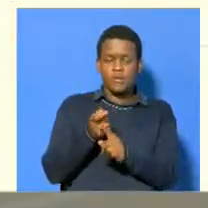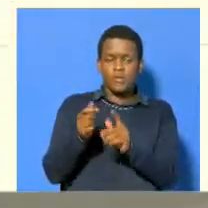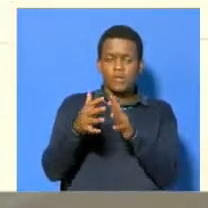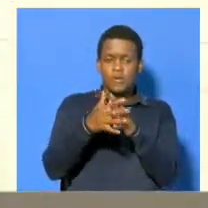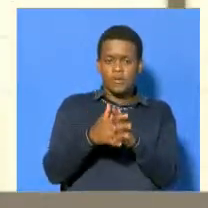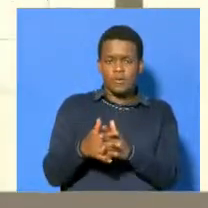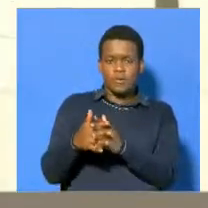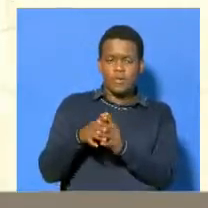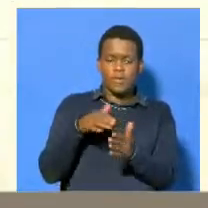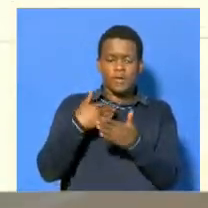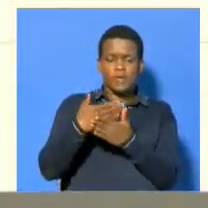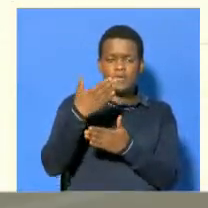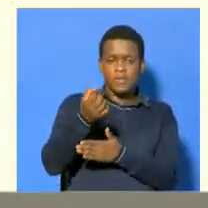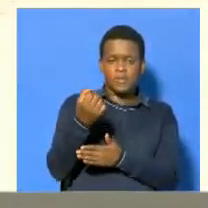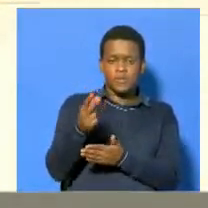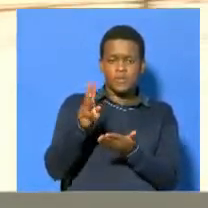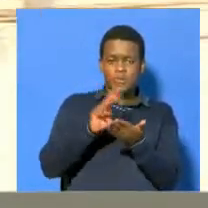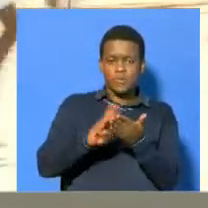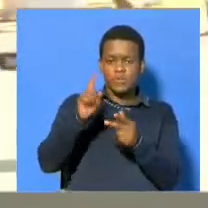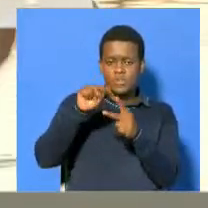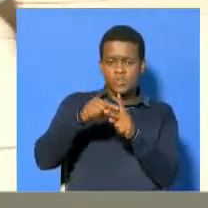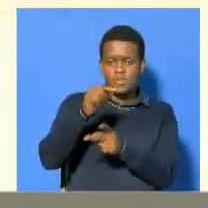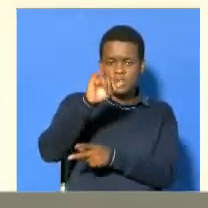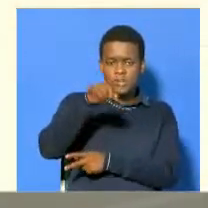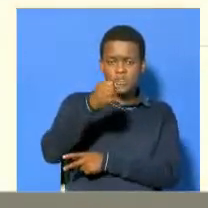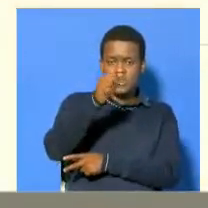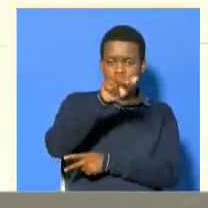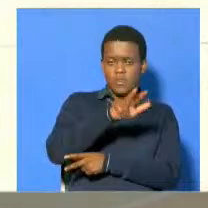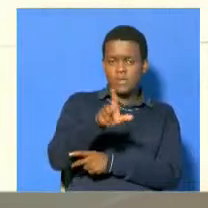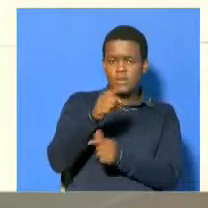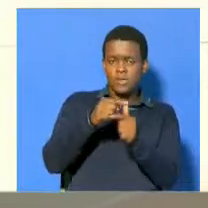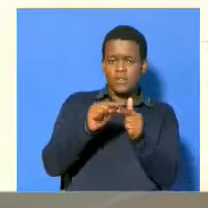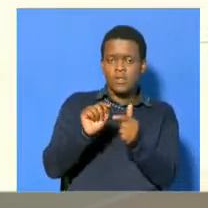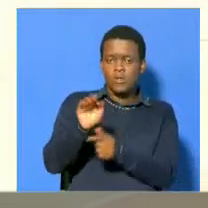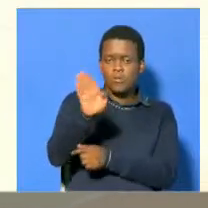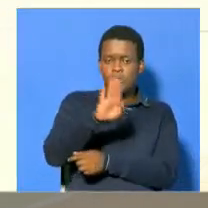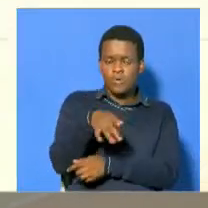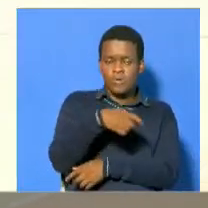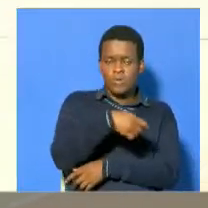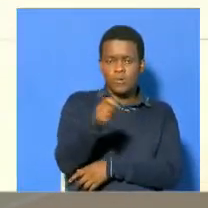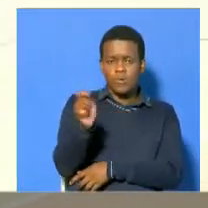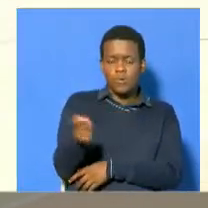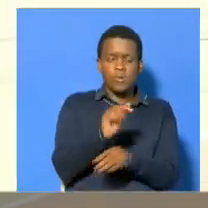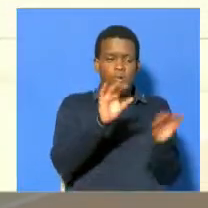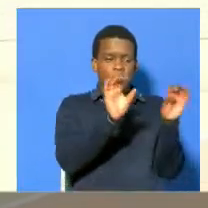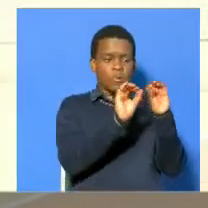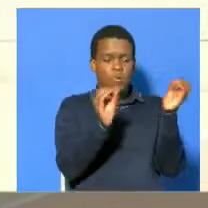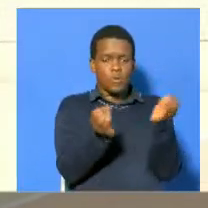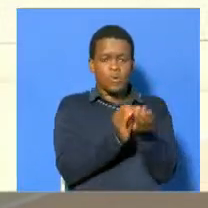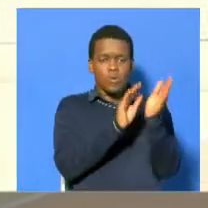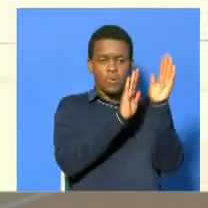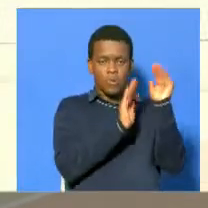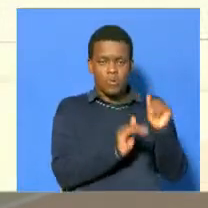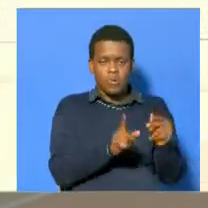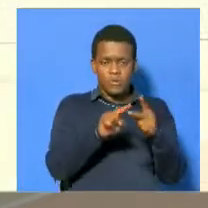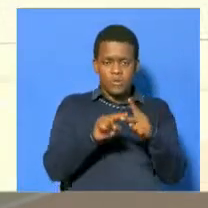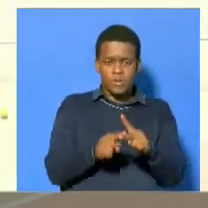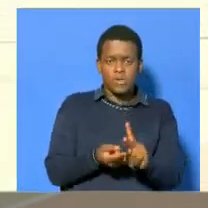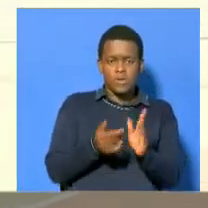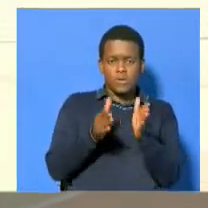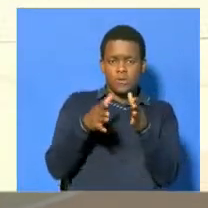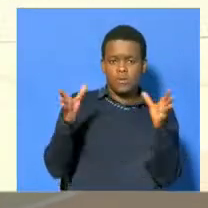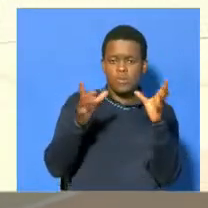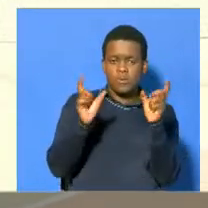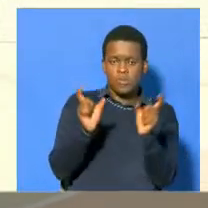2 weeks of hosting the J30, which was played over 2 legs, the Botswana Tennis Association is expected to host one of the biggest